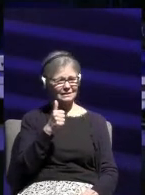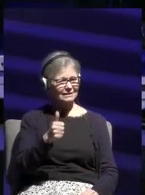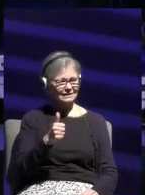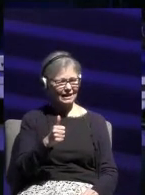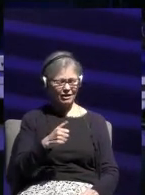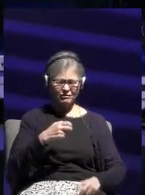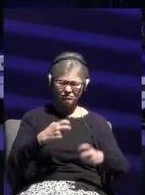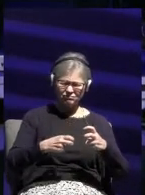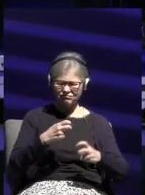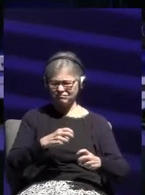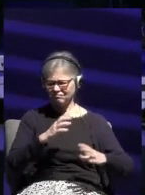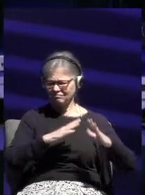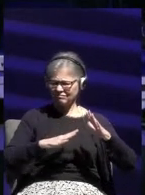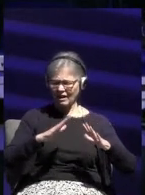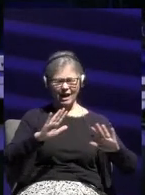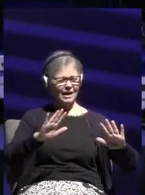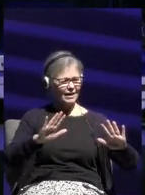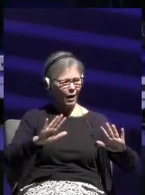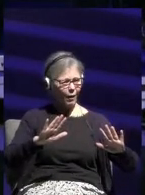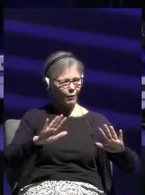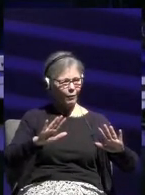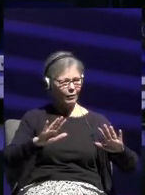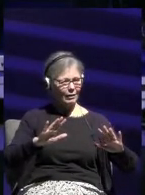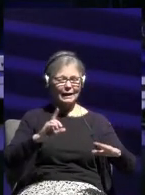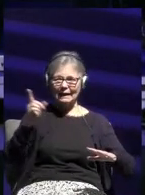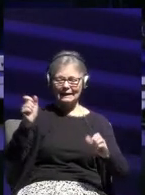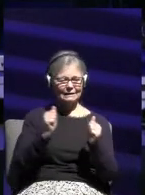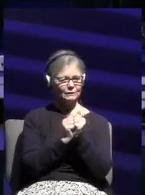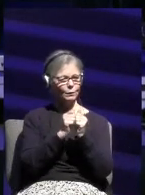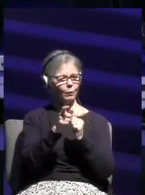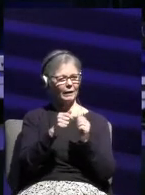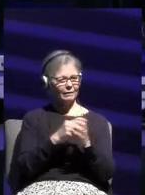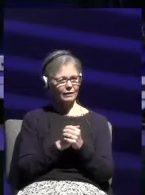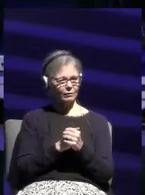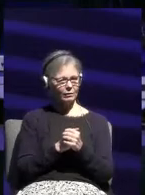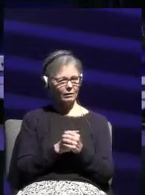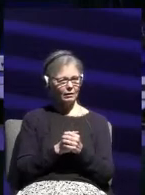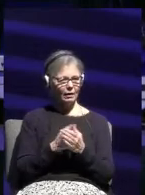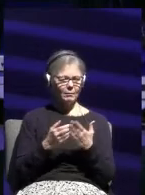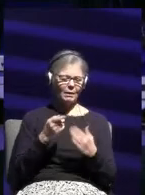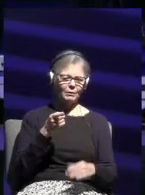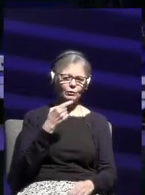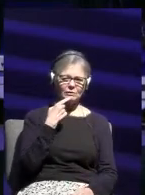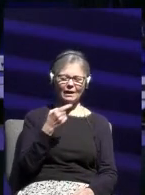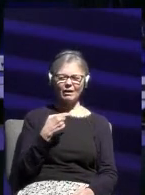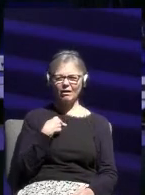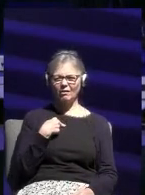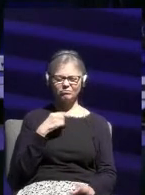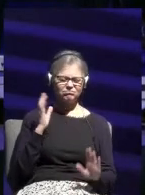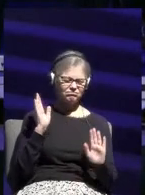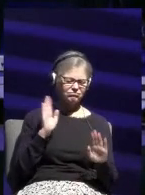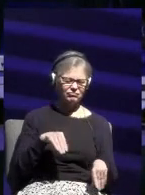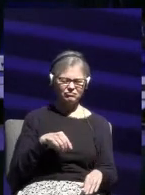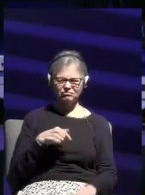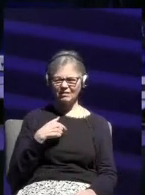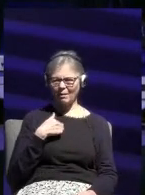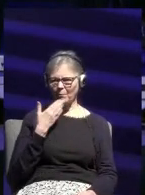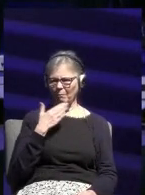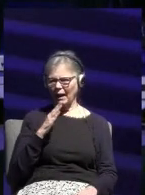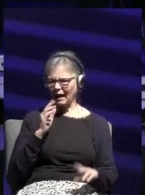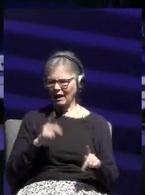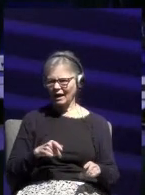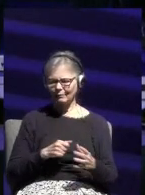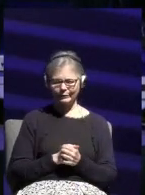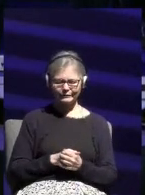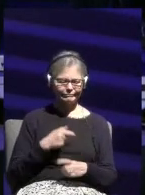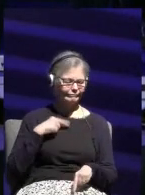to the difficulties by yourself. You may feel like you've blown it. You may feel like you had an opportunity and it's all